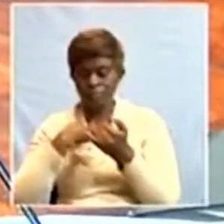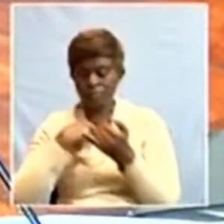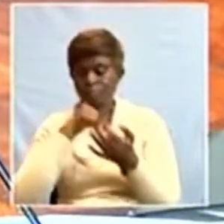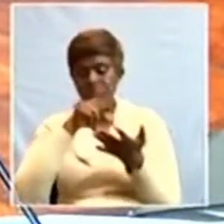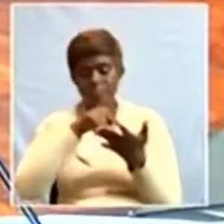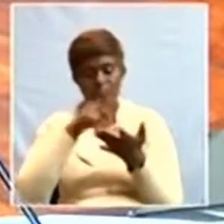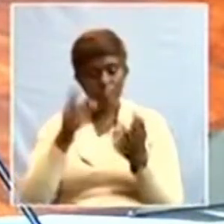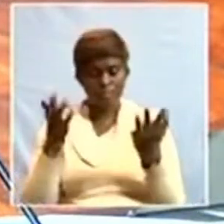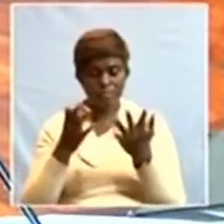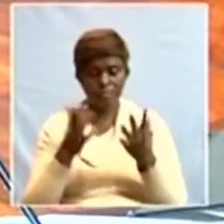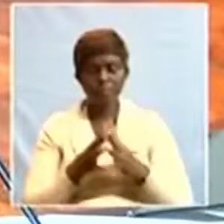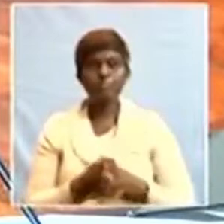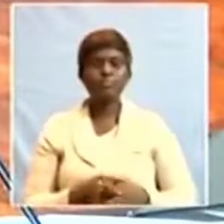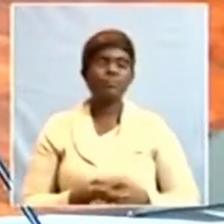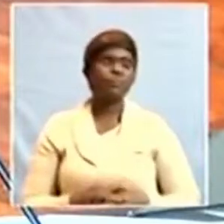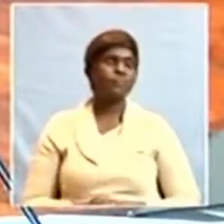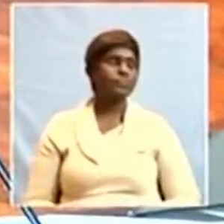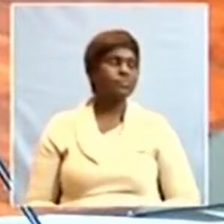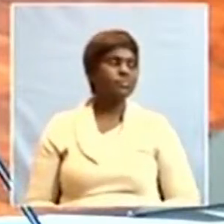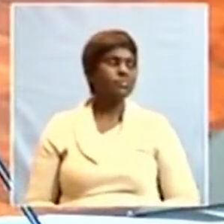paid.